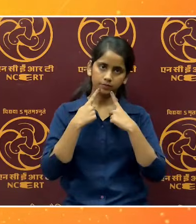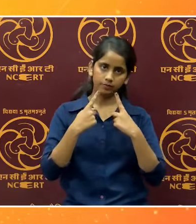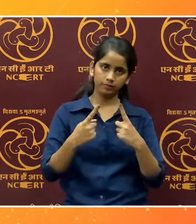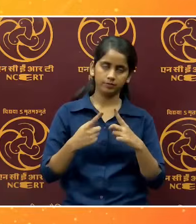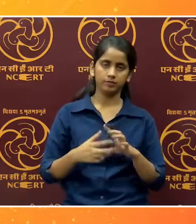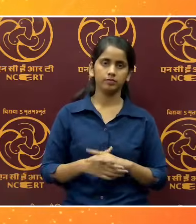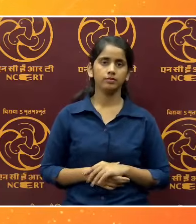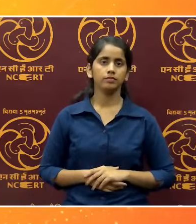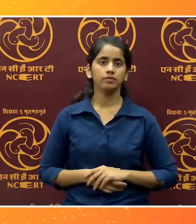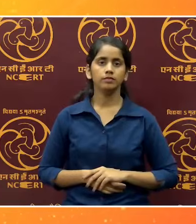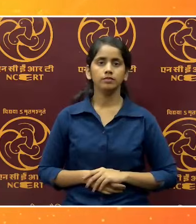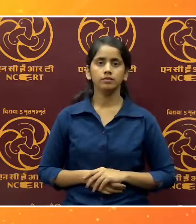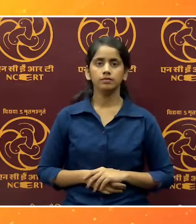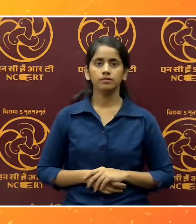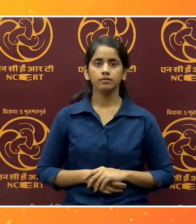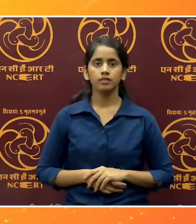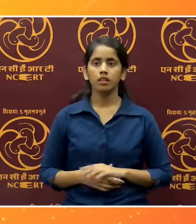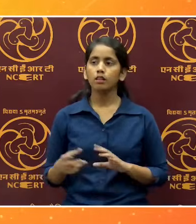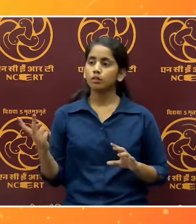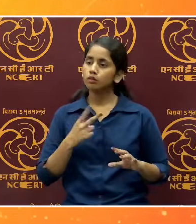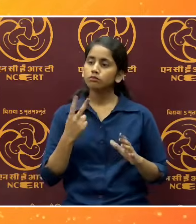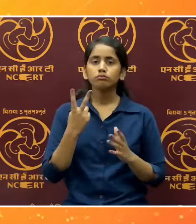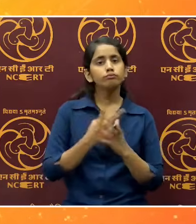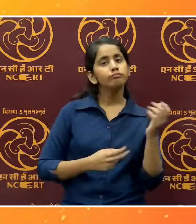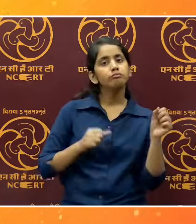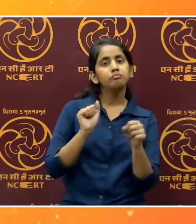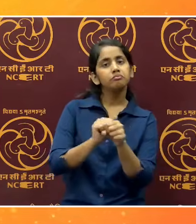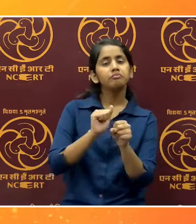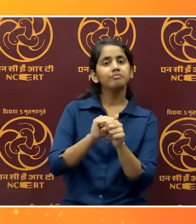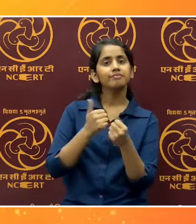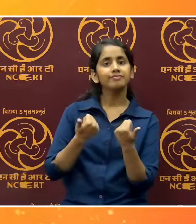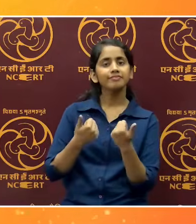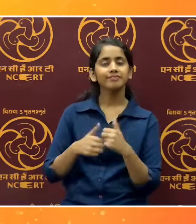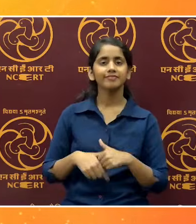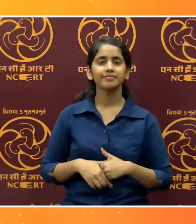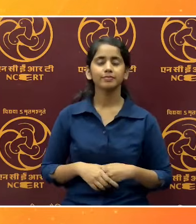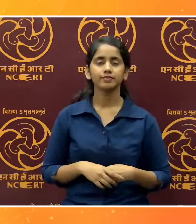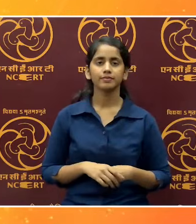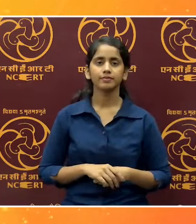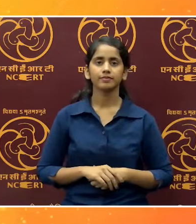So, yes. So, it will work on both the levels.